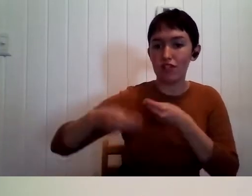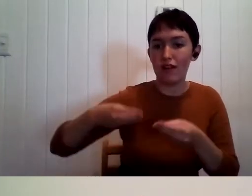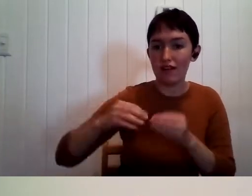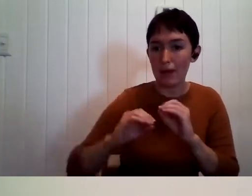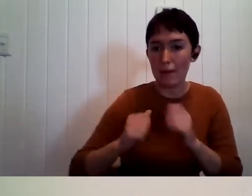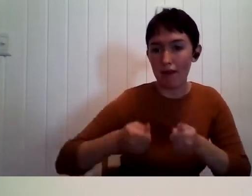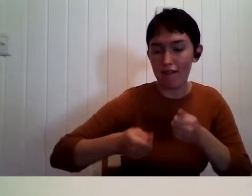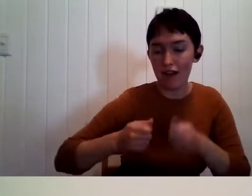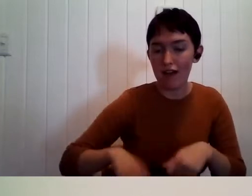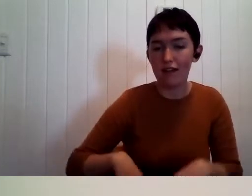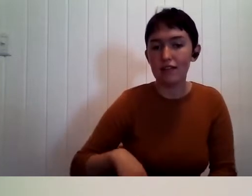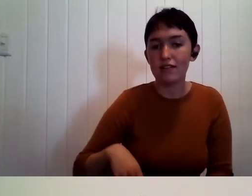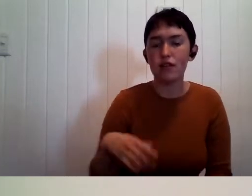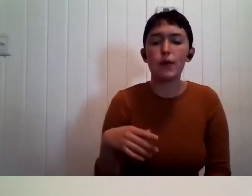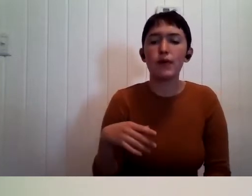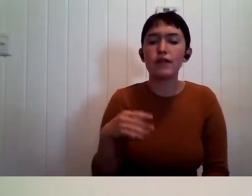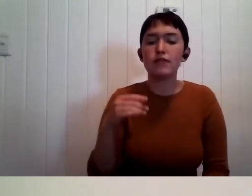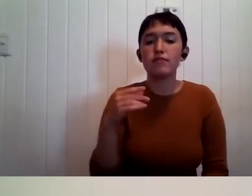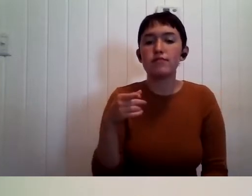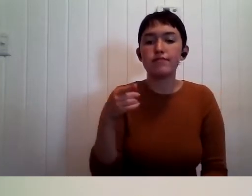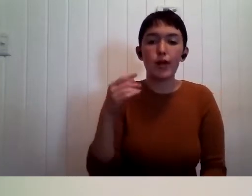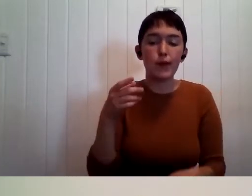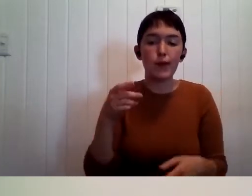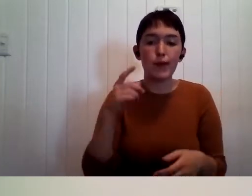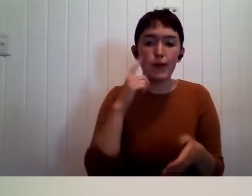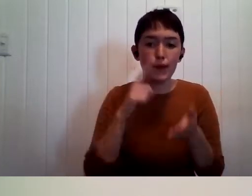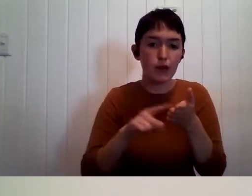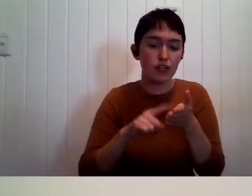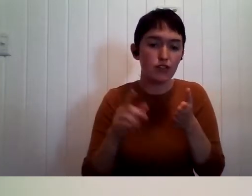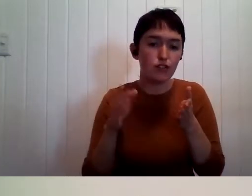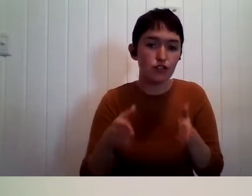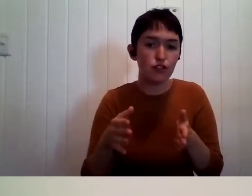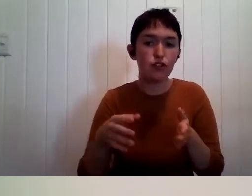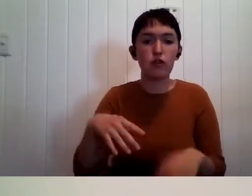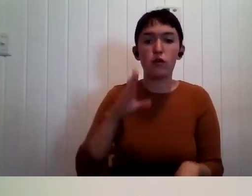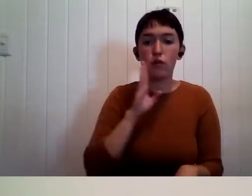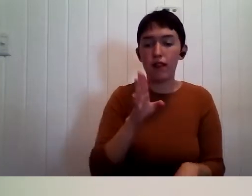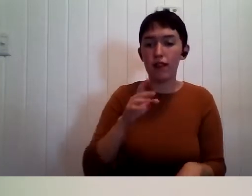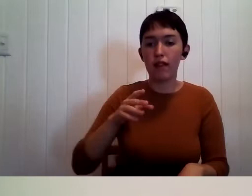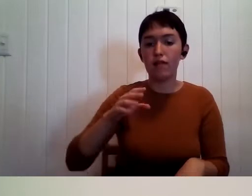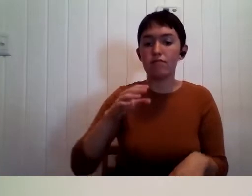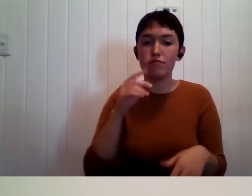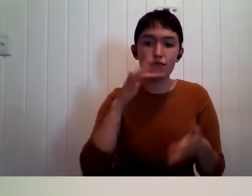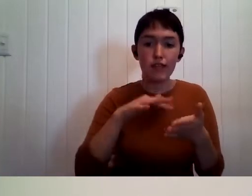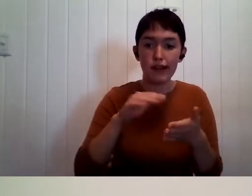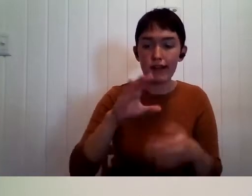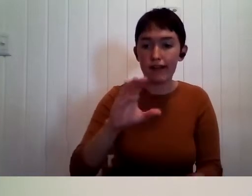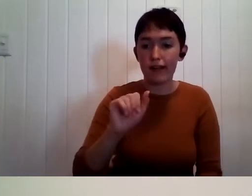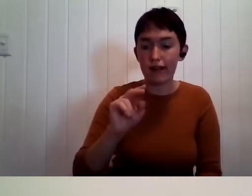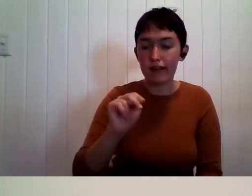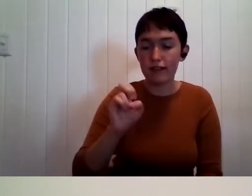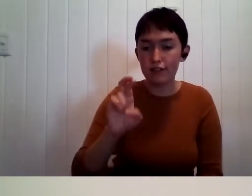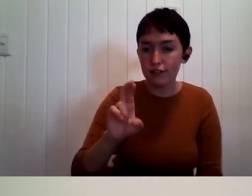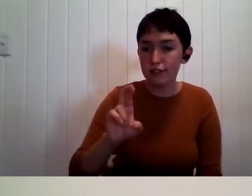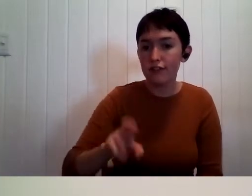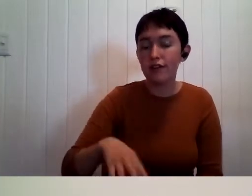it's cancer related, maybe something's tweaked to give them more cancer so that they can study what happens in cancer. Maybe immunologically, so in